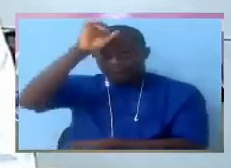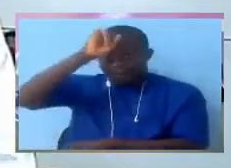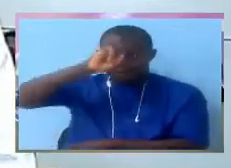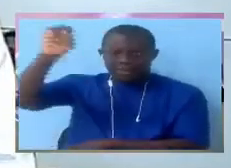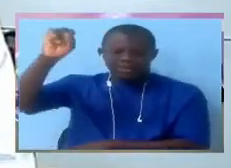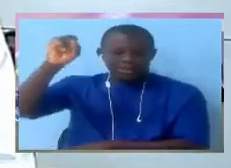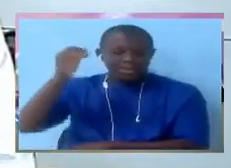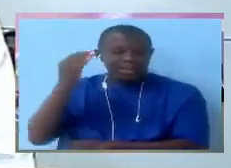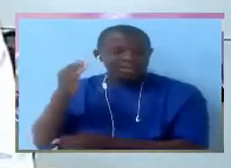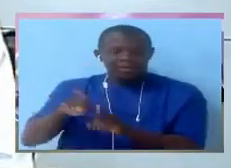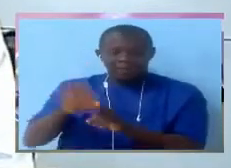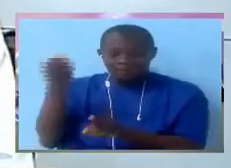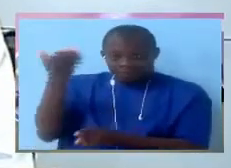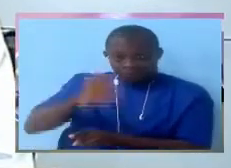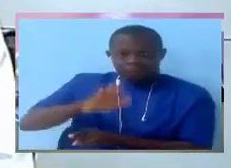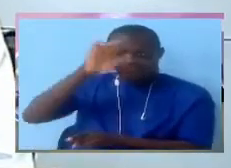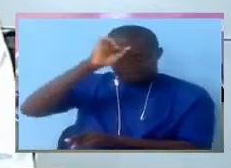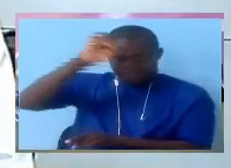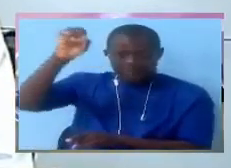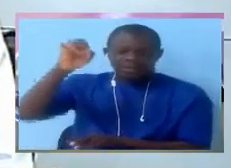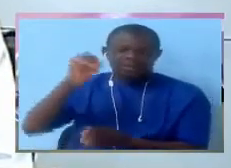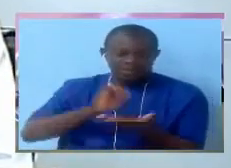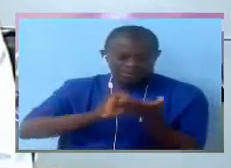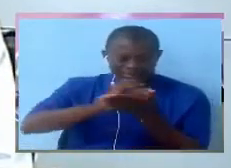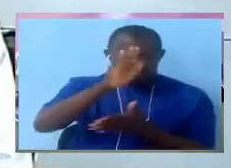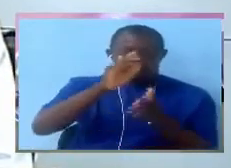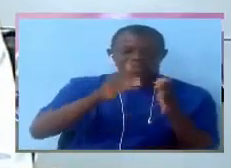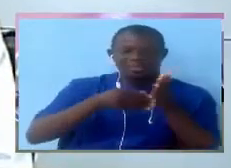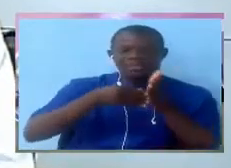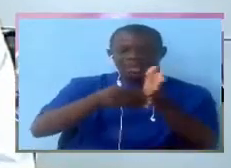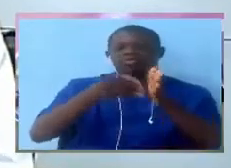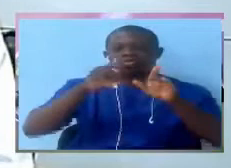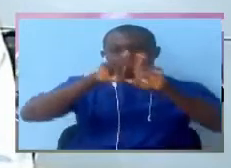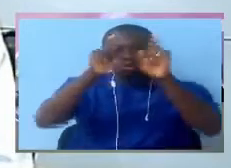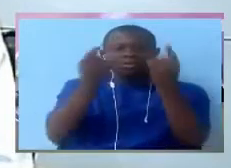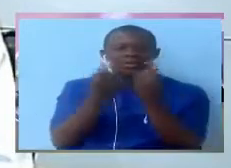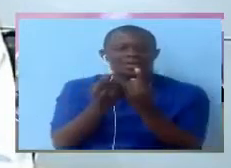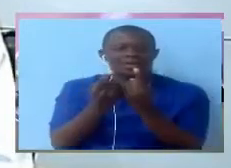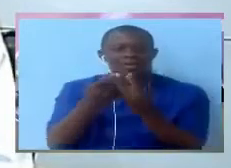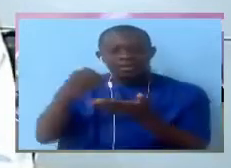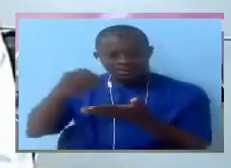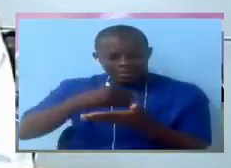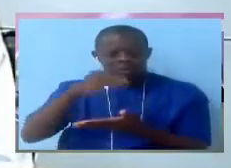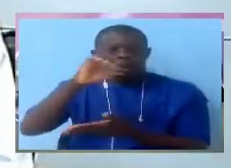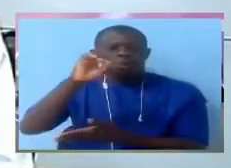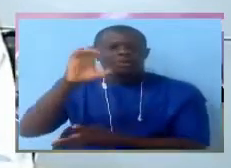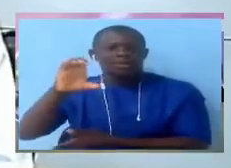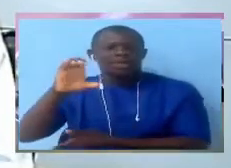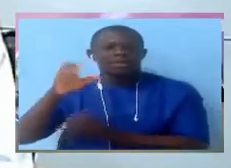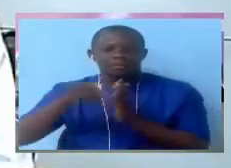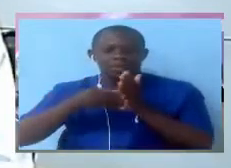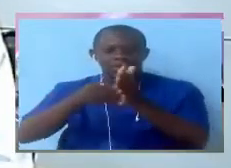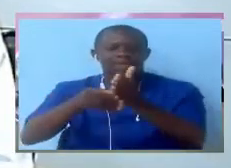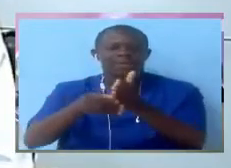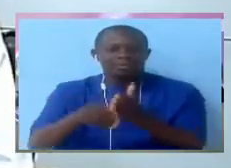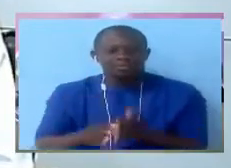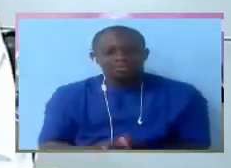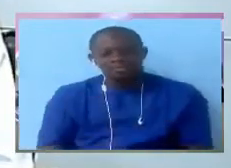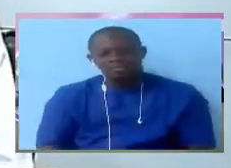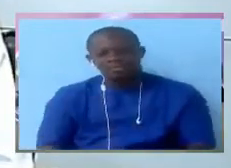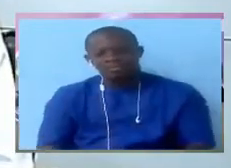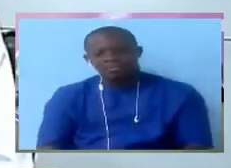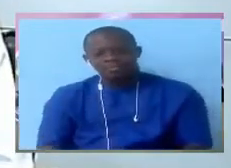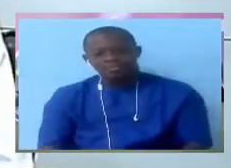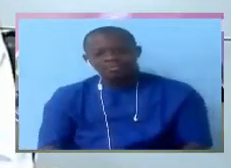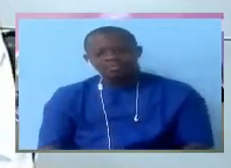our assignments come from the top. Our OC would go to the DG and get instructions, and probably those instructions too must have come